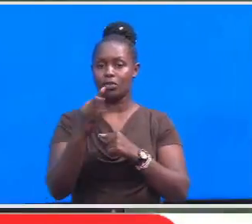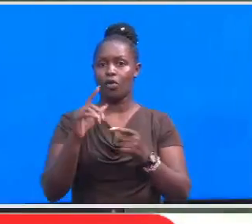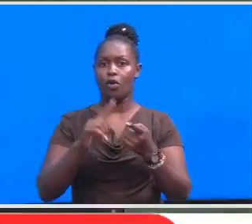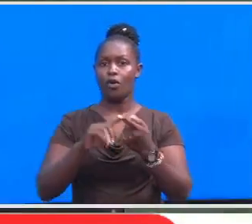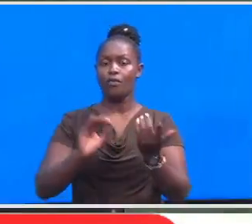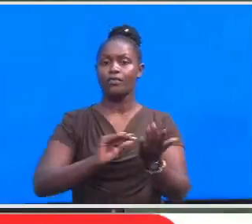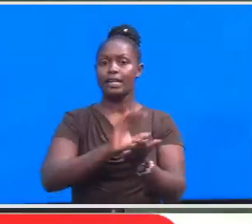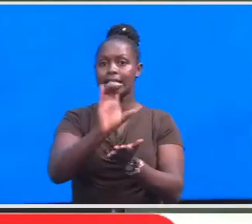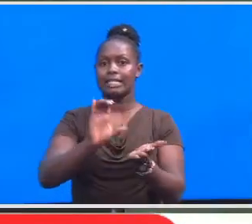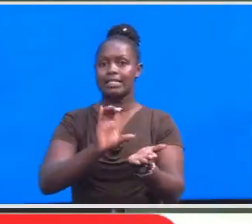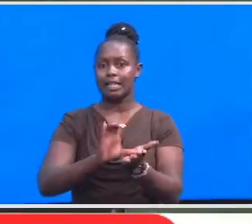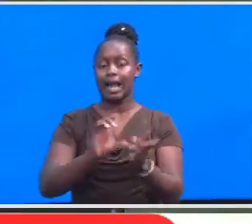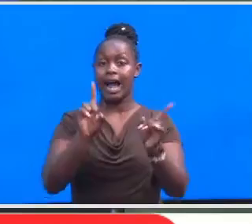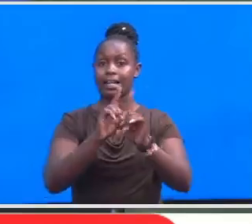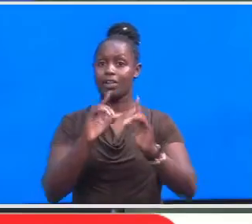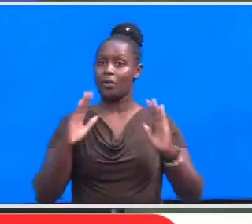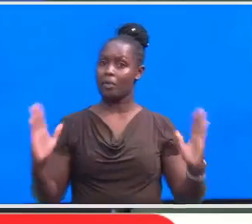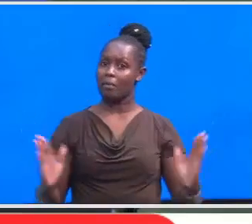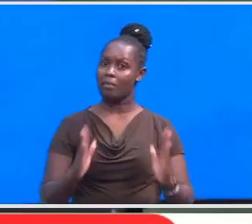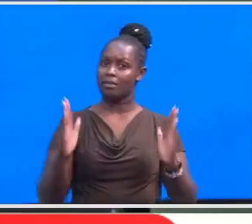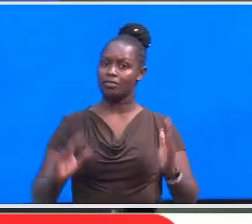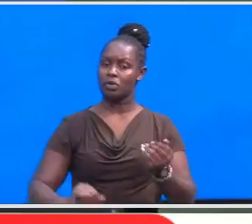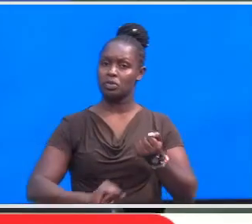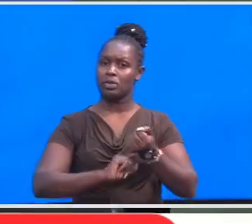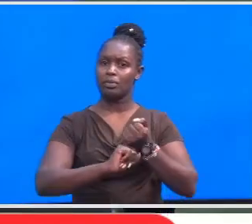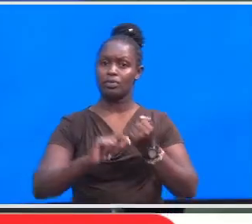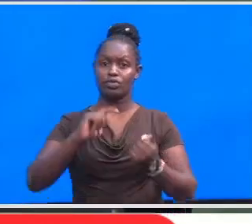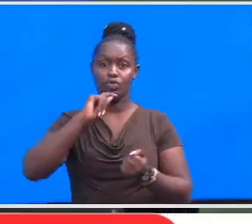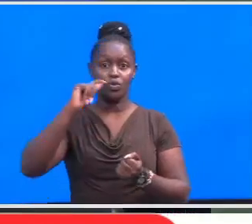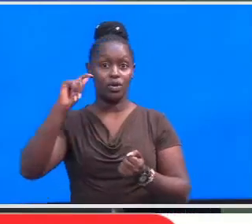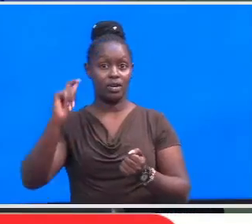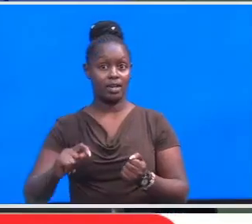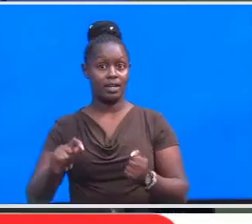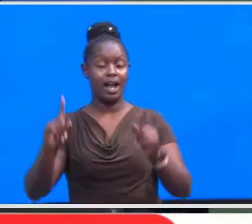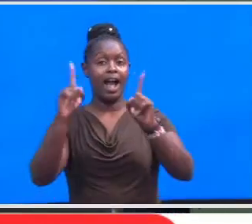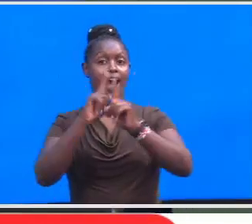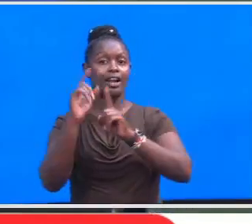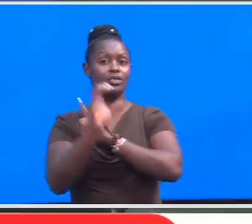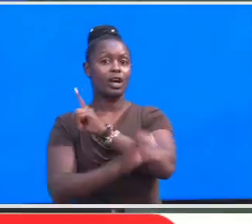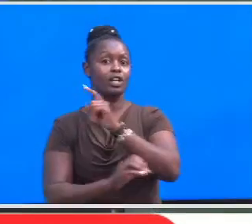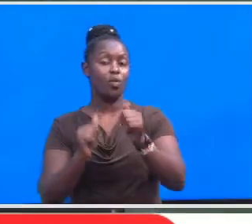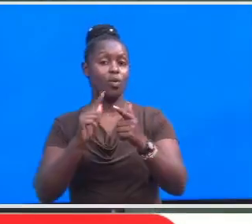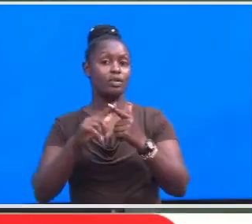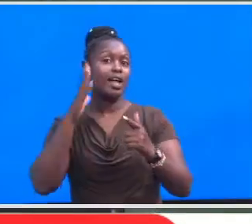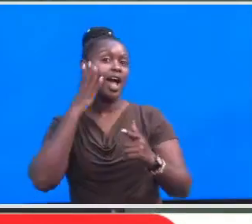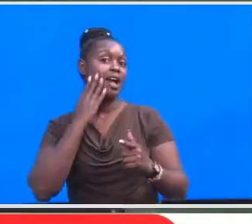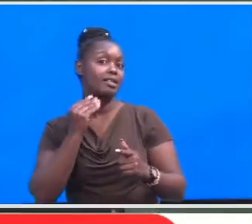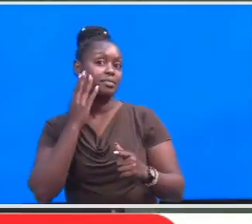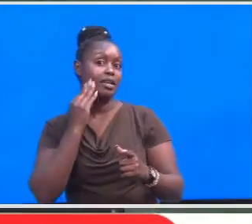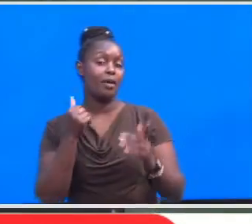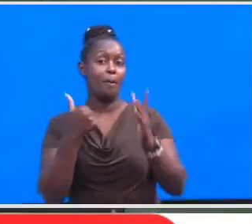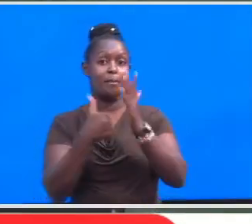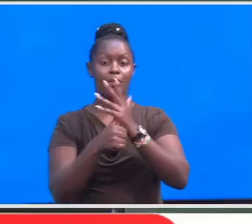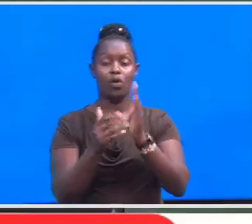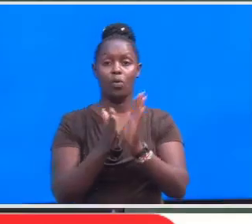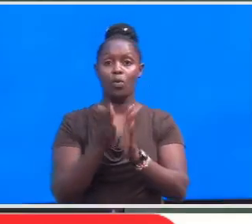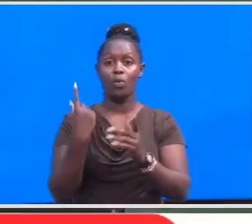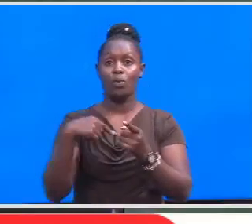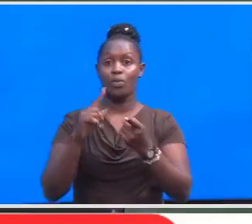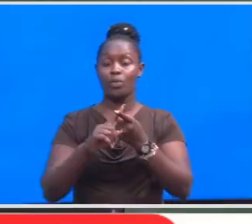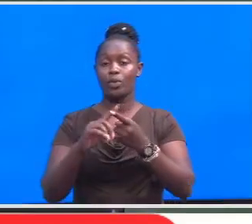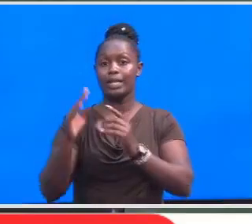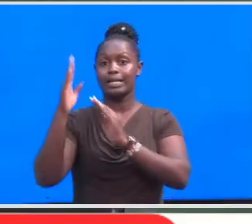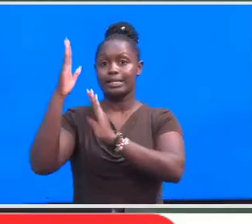As we mobilize to show up for Ukraine and countries that have experienced the devastating impact of climate shocks,